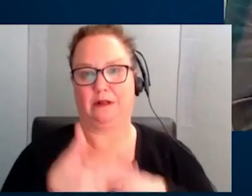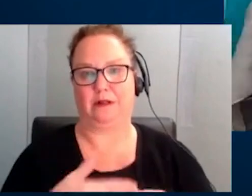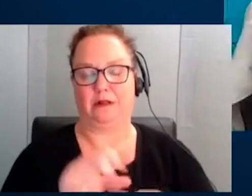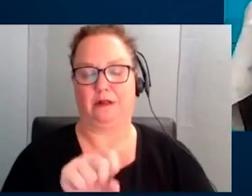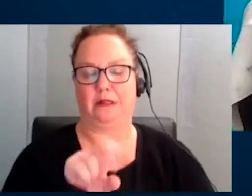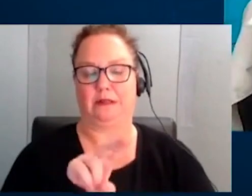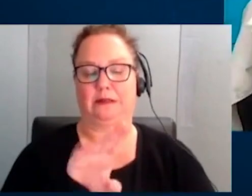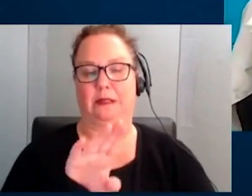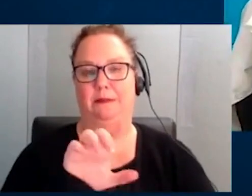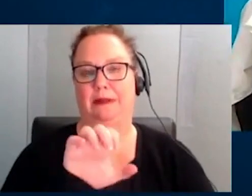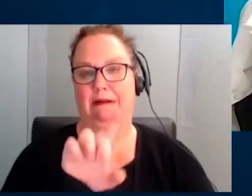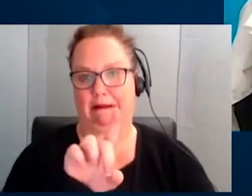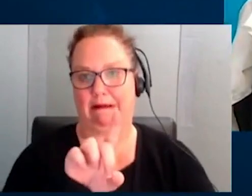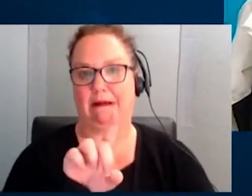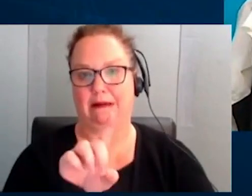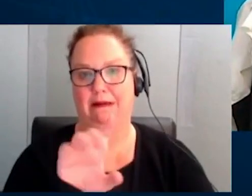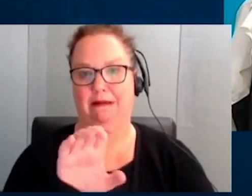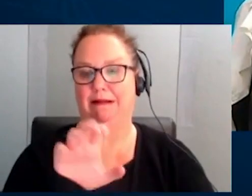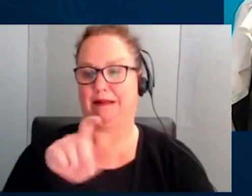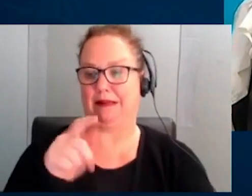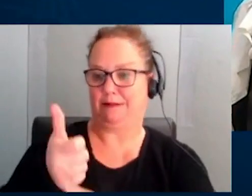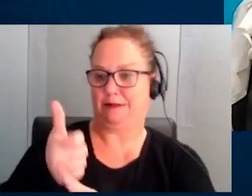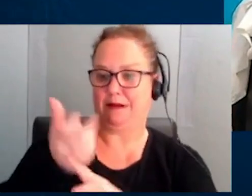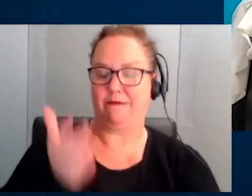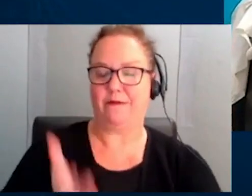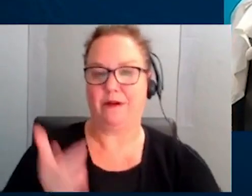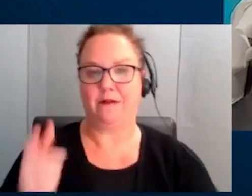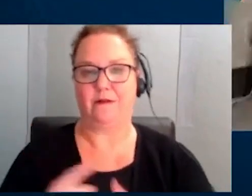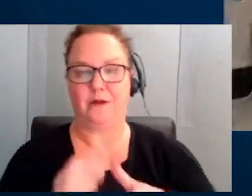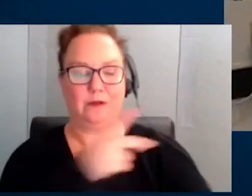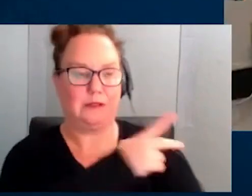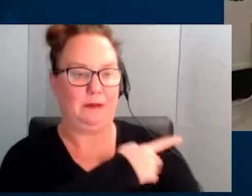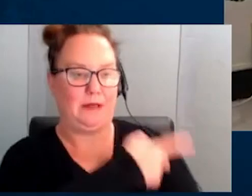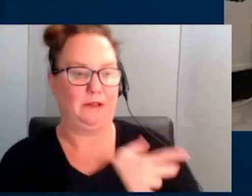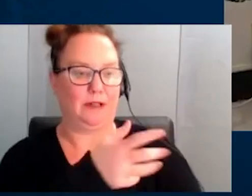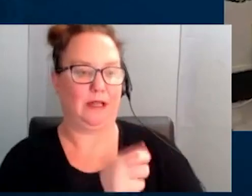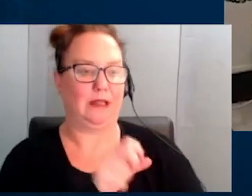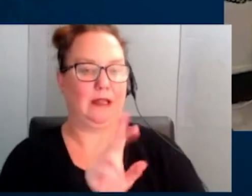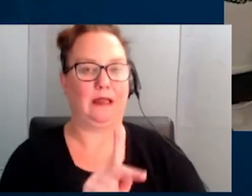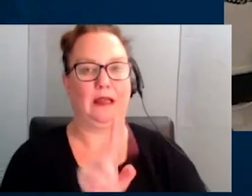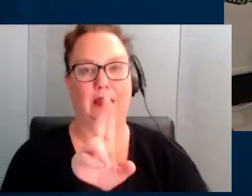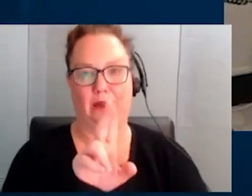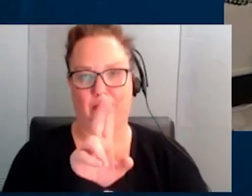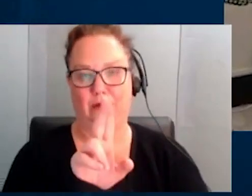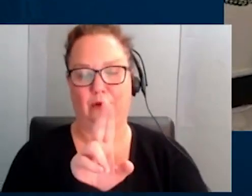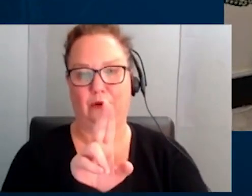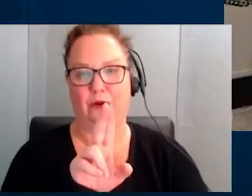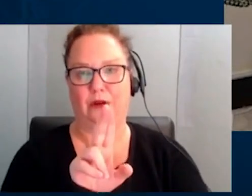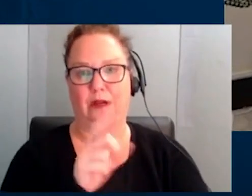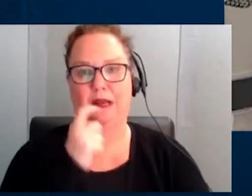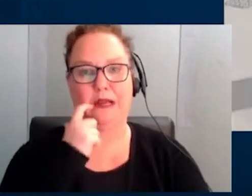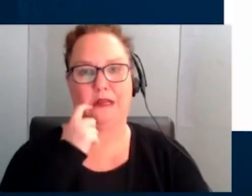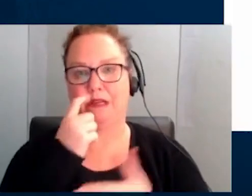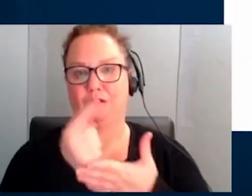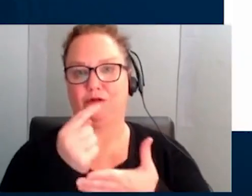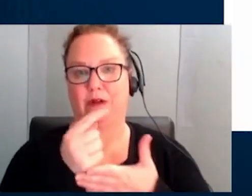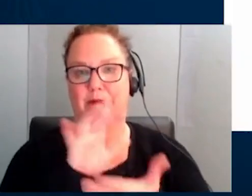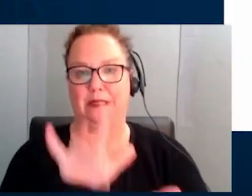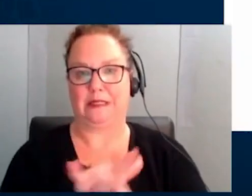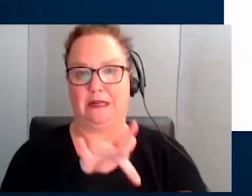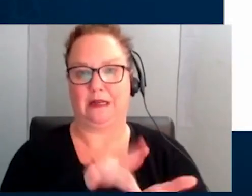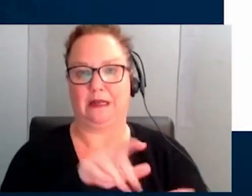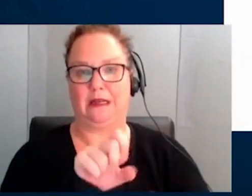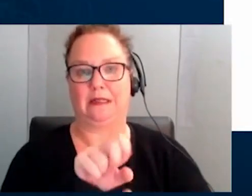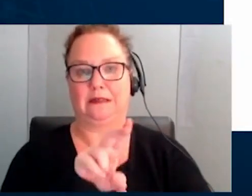and Clint was the first patient to receive it at the University of Kansas Health System's Addiction Treatment Center.